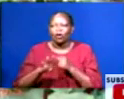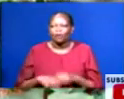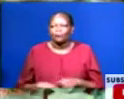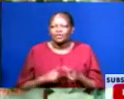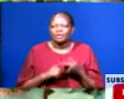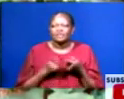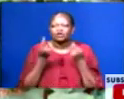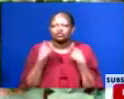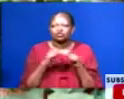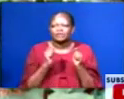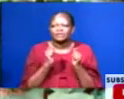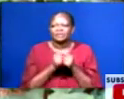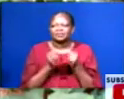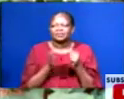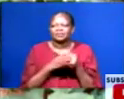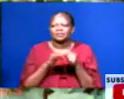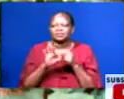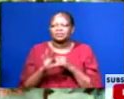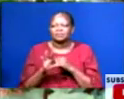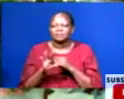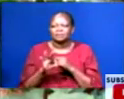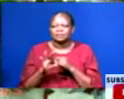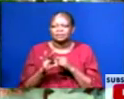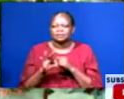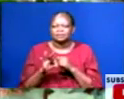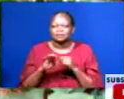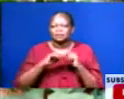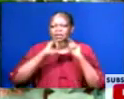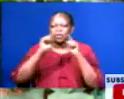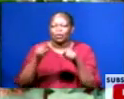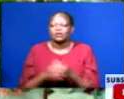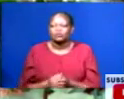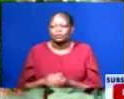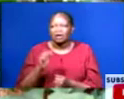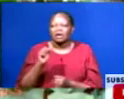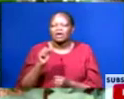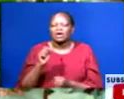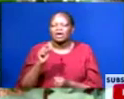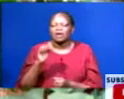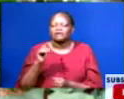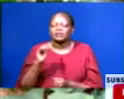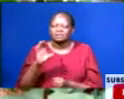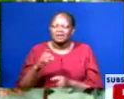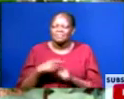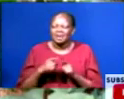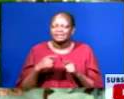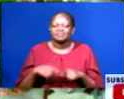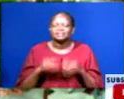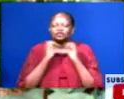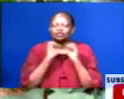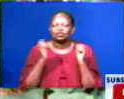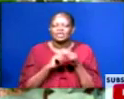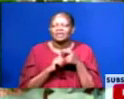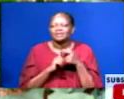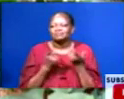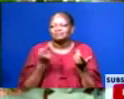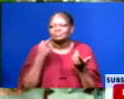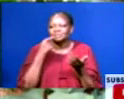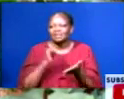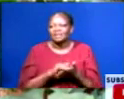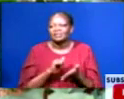tried in 1973. I went to FTC and I was not successful. Then, and I was told that